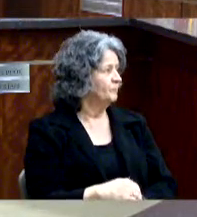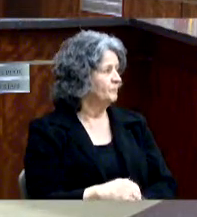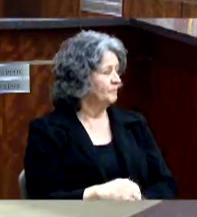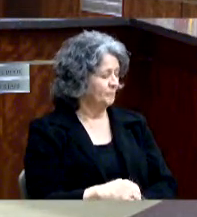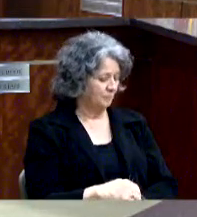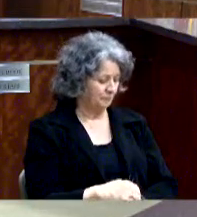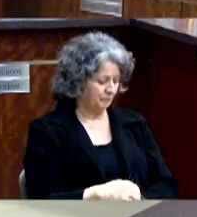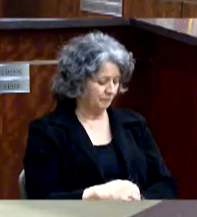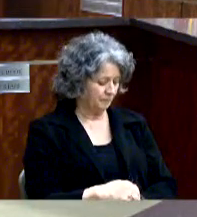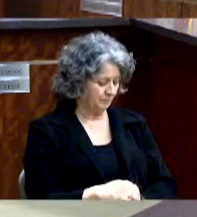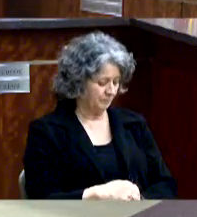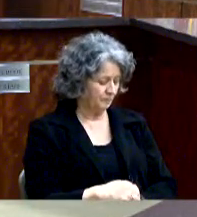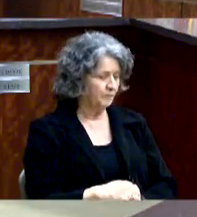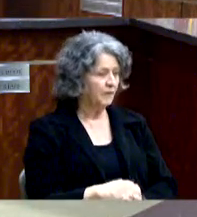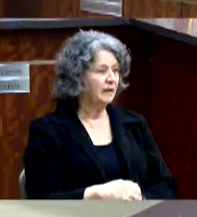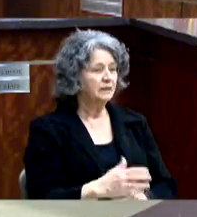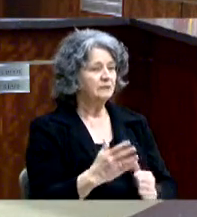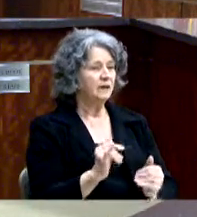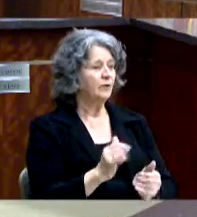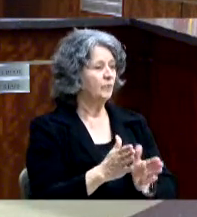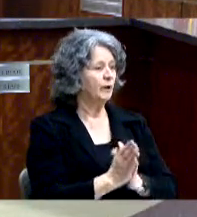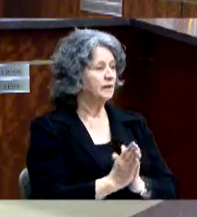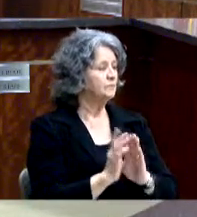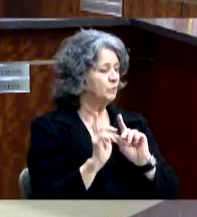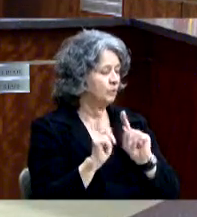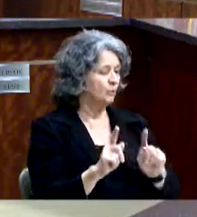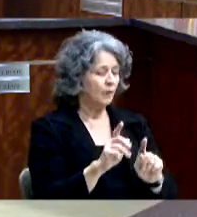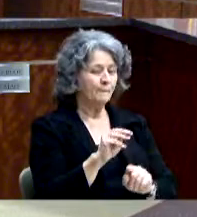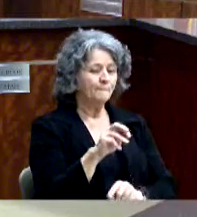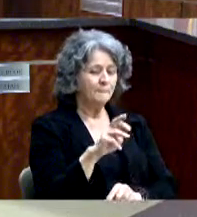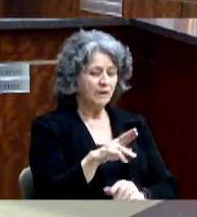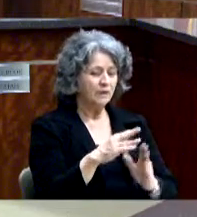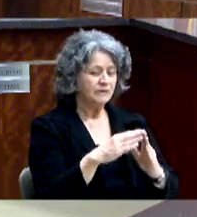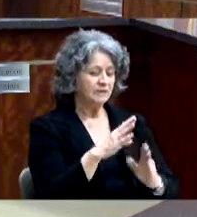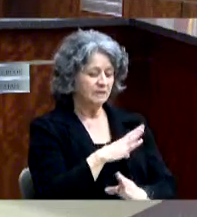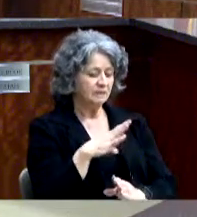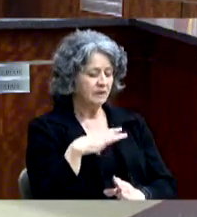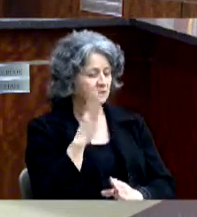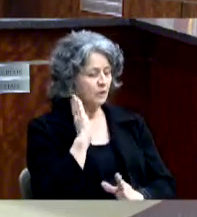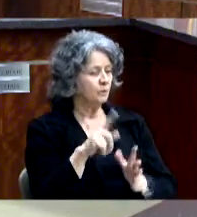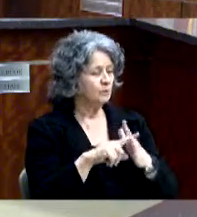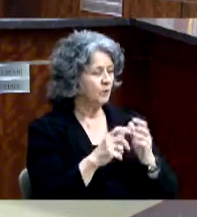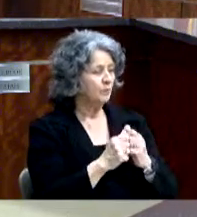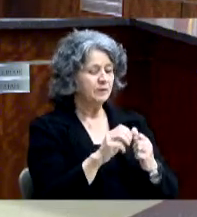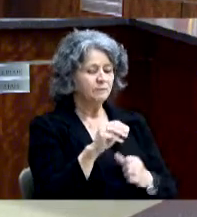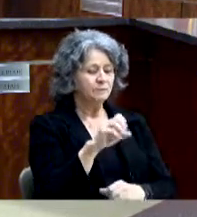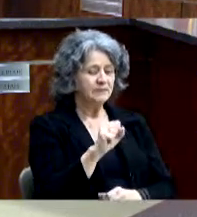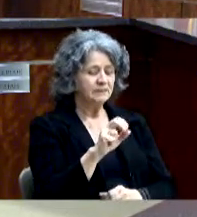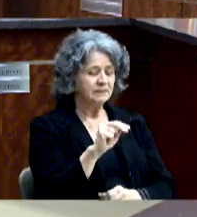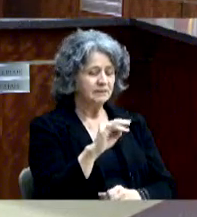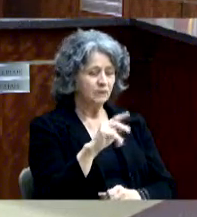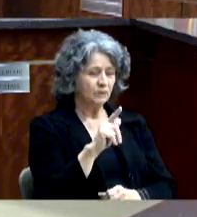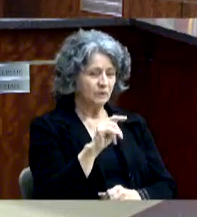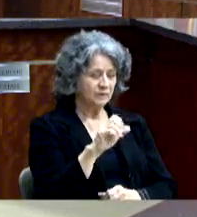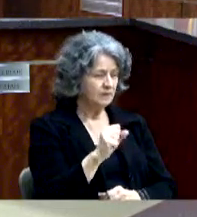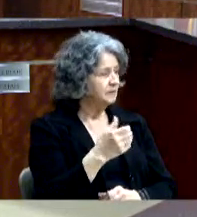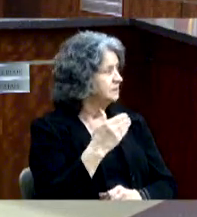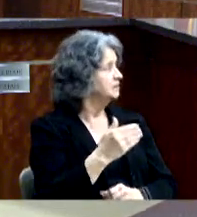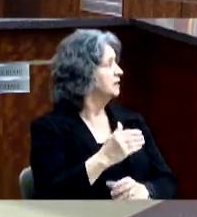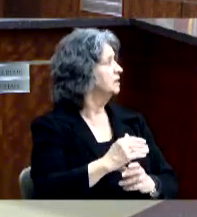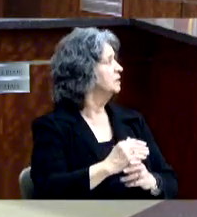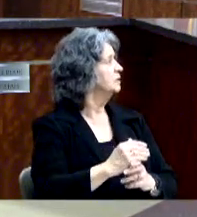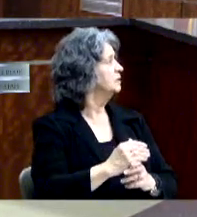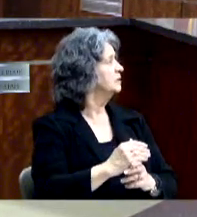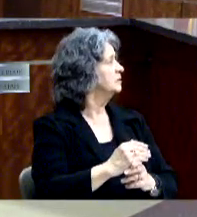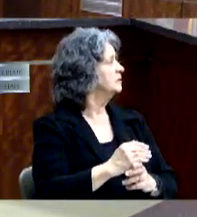At this time, I'll ask for a report of the Mayor and City Council, and I'll start with Ms. Nicholas. Thank you. Condolences go out to